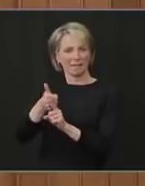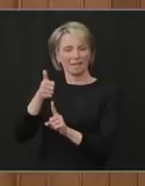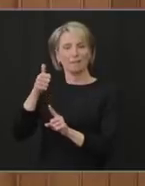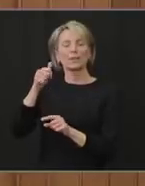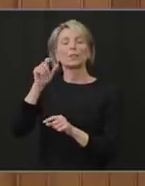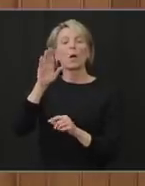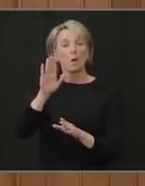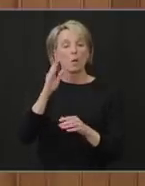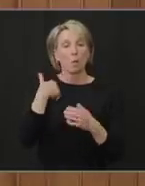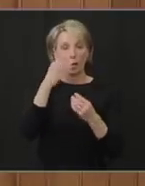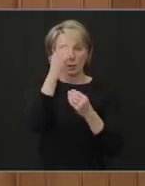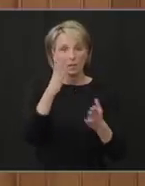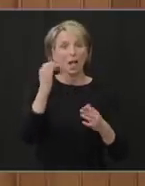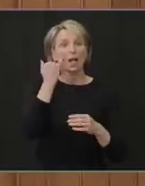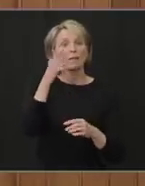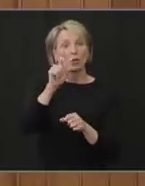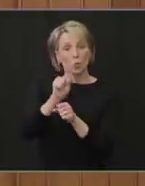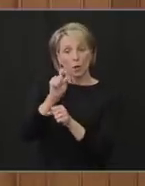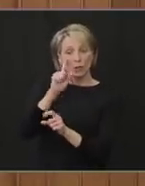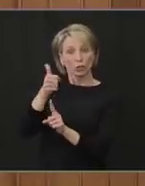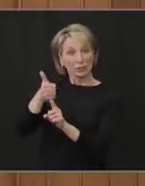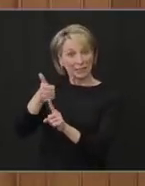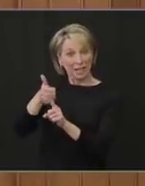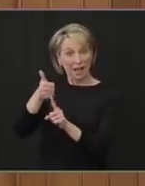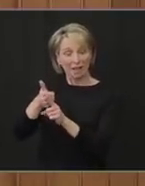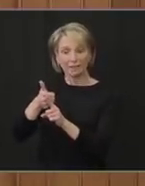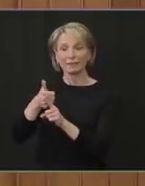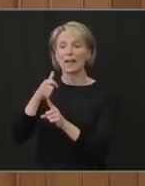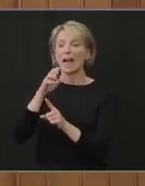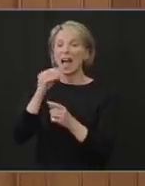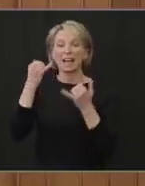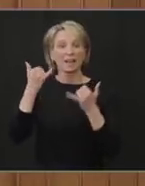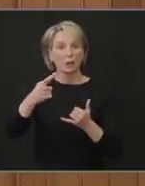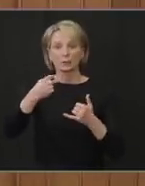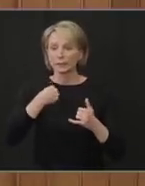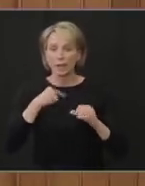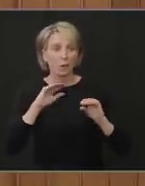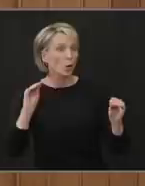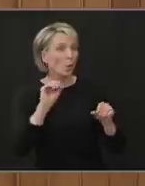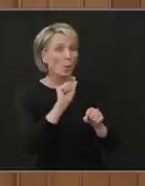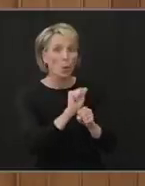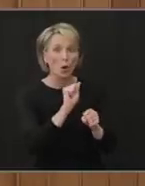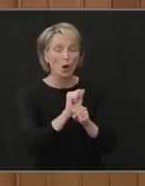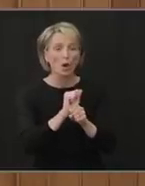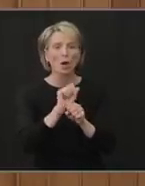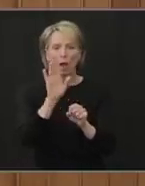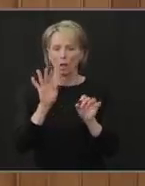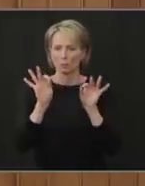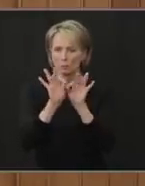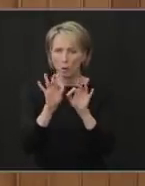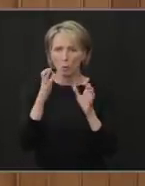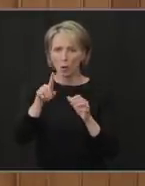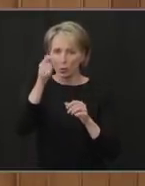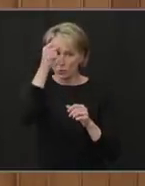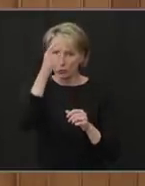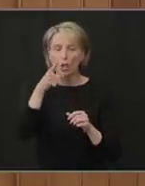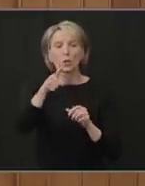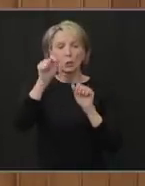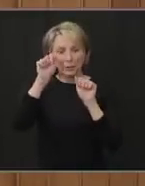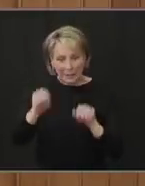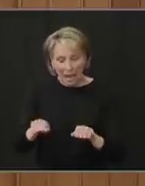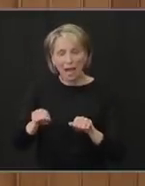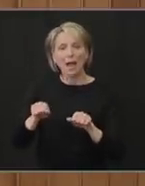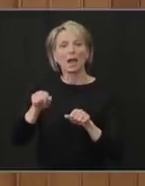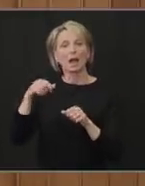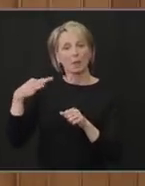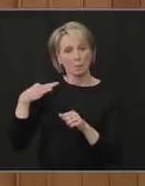are self-employed and you are no longer receiving income, do not assume that you are not eligible for unemployment.